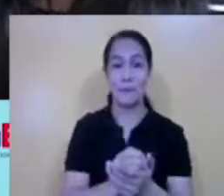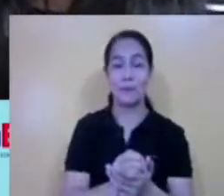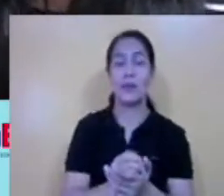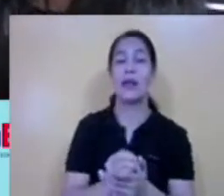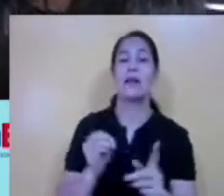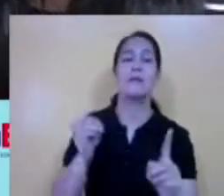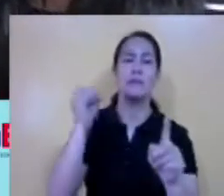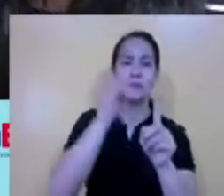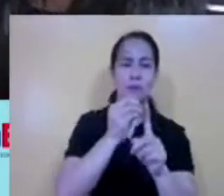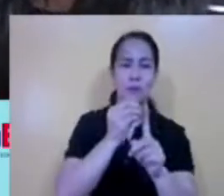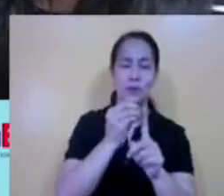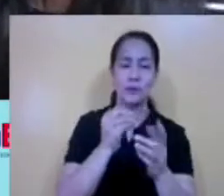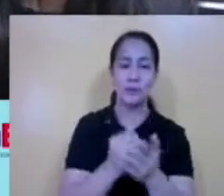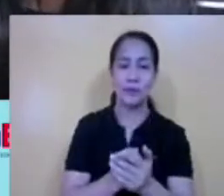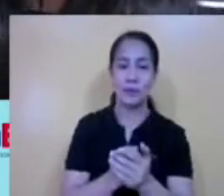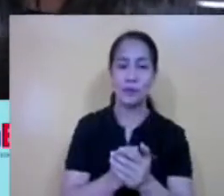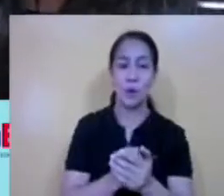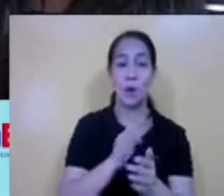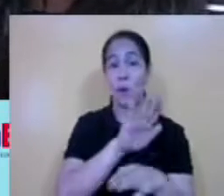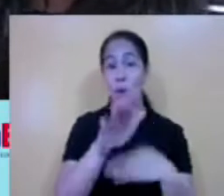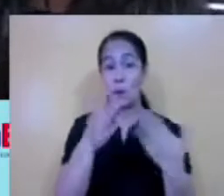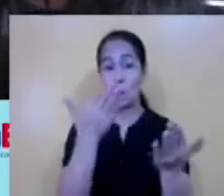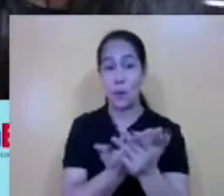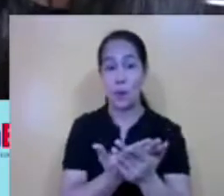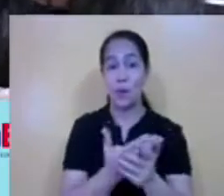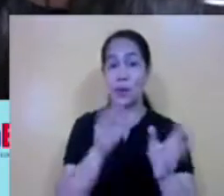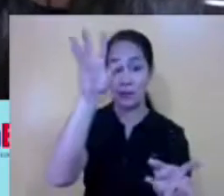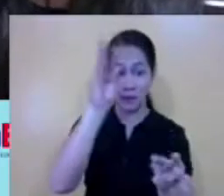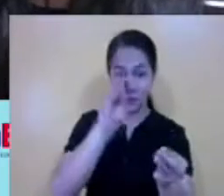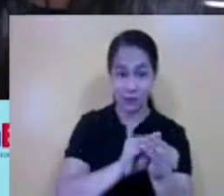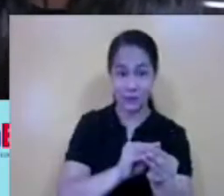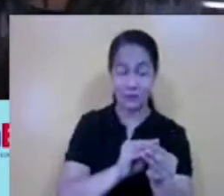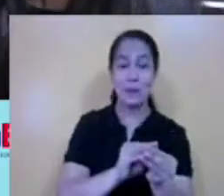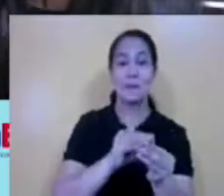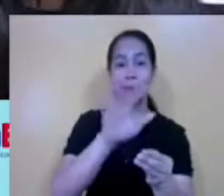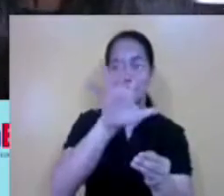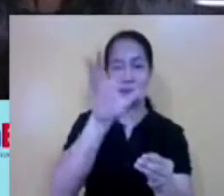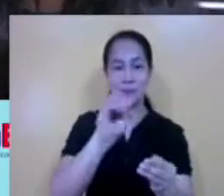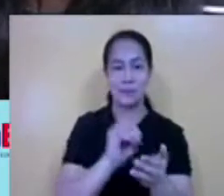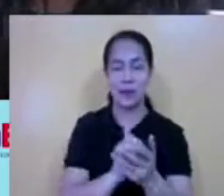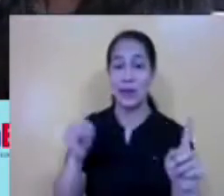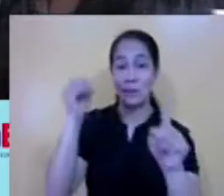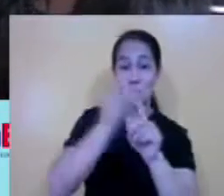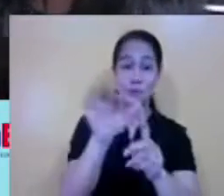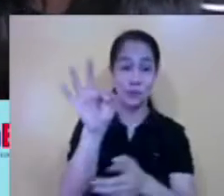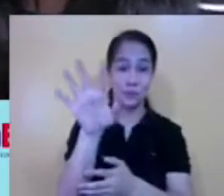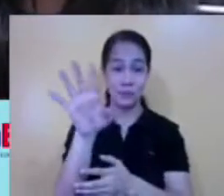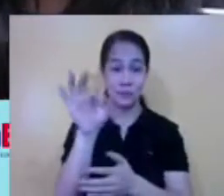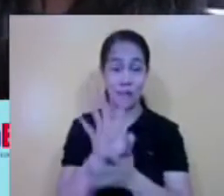you sum all those up, that will be a total of 90%. And for your objective 19, which is your plus factor,